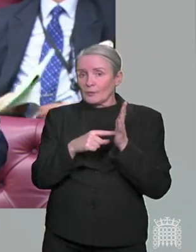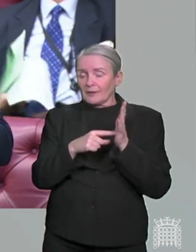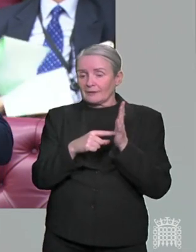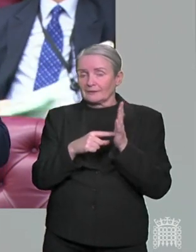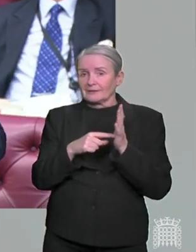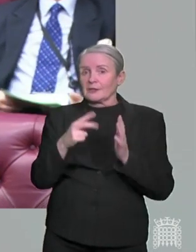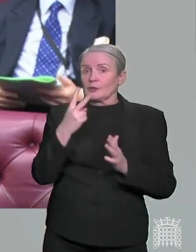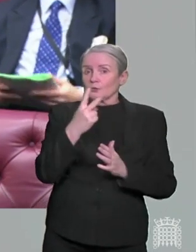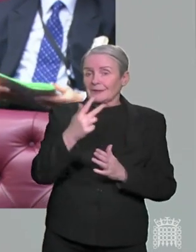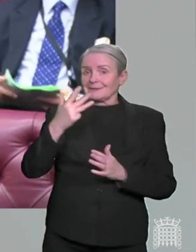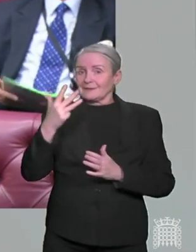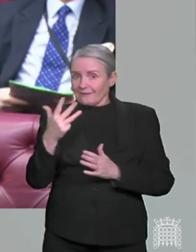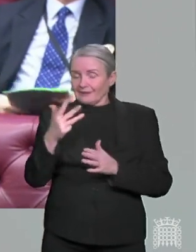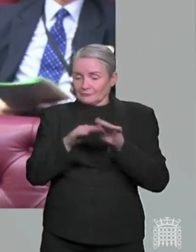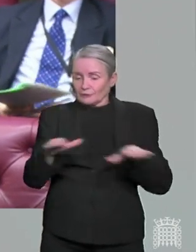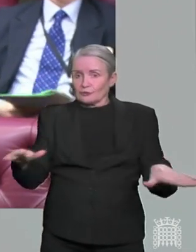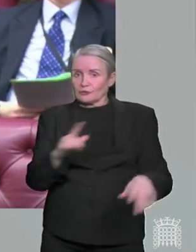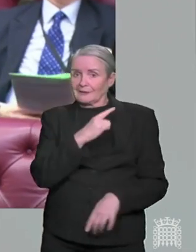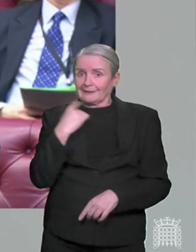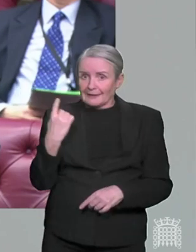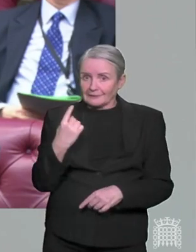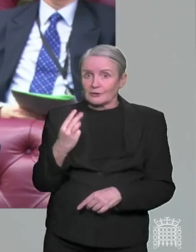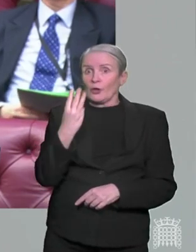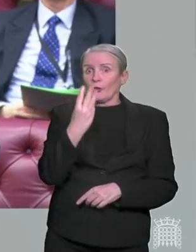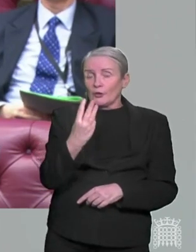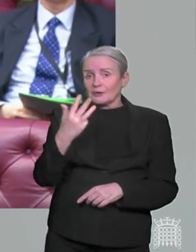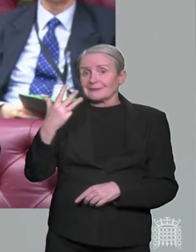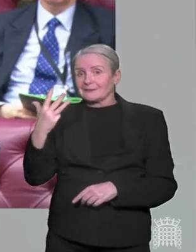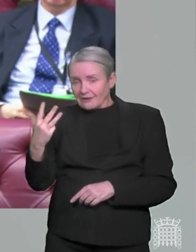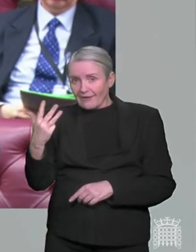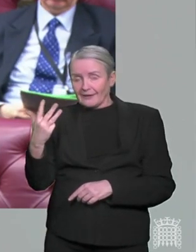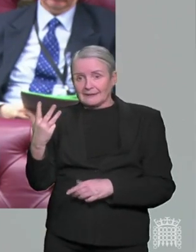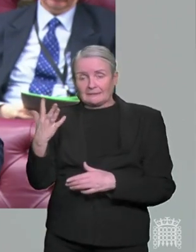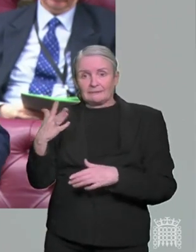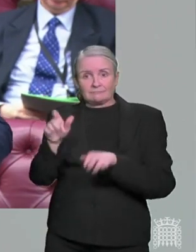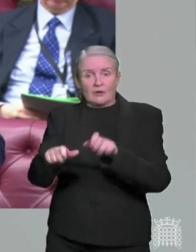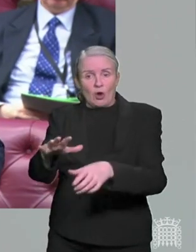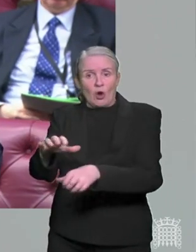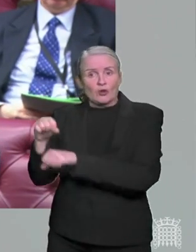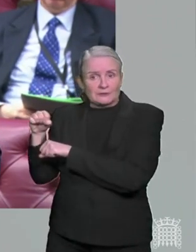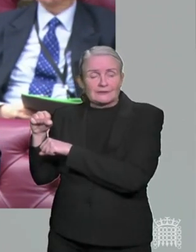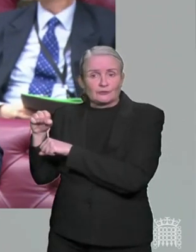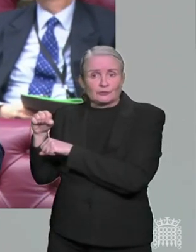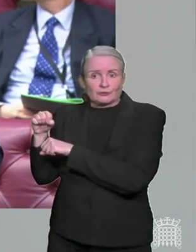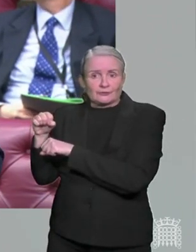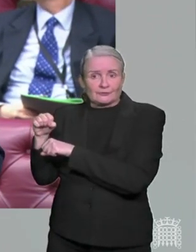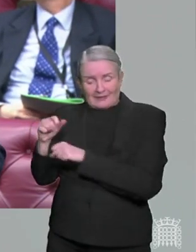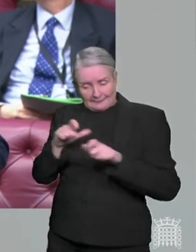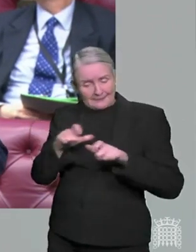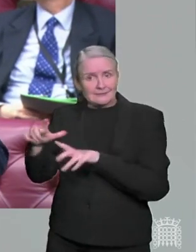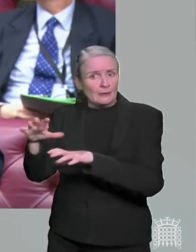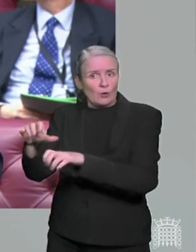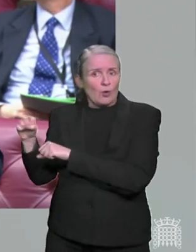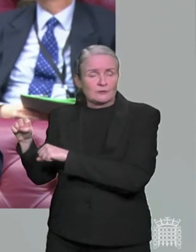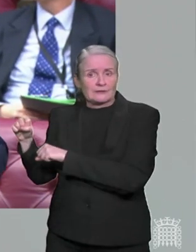Hamas and 39 children were taken hostage, and they still remain hostages today. And of course, it's right that in this House we keep asking what